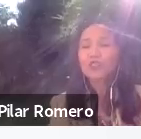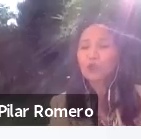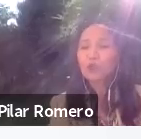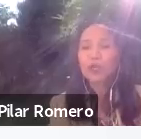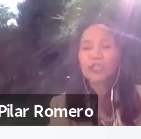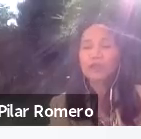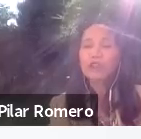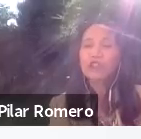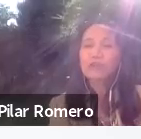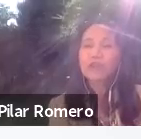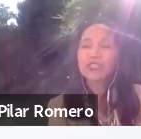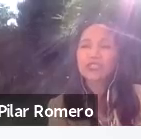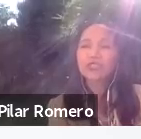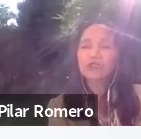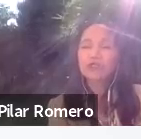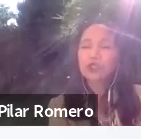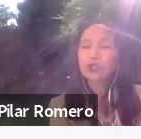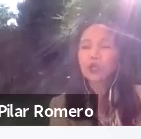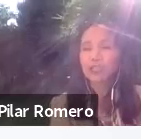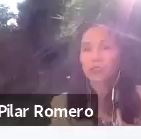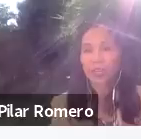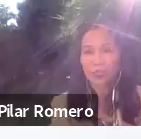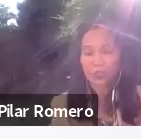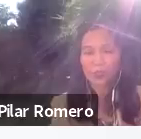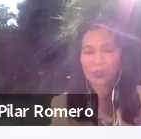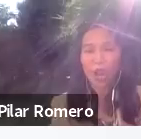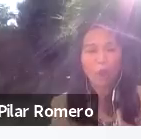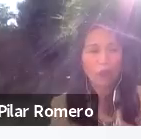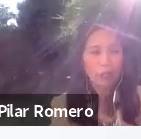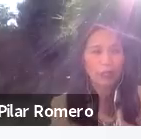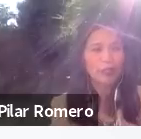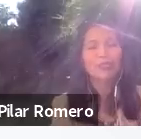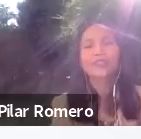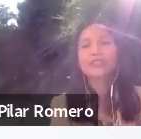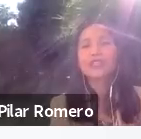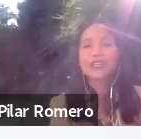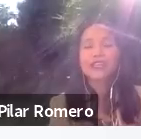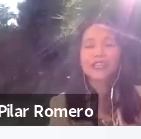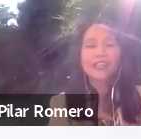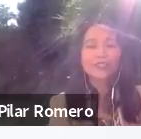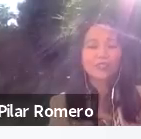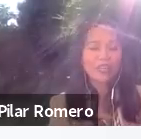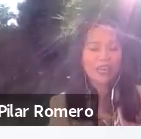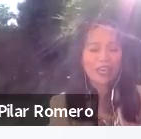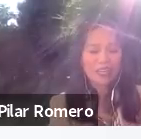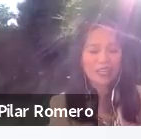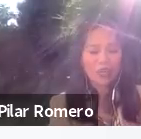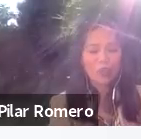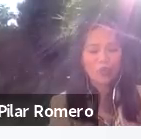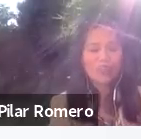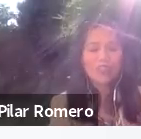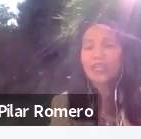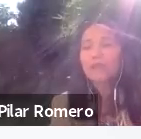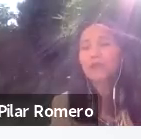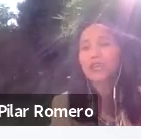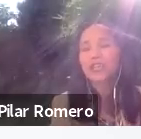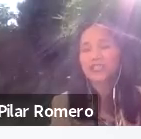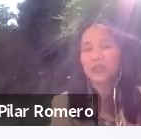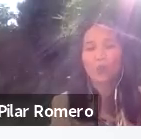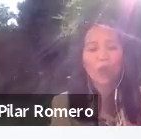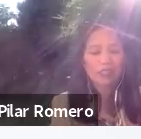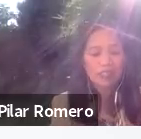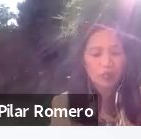And good morning, most especially to future educators, our learners. Today, we